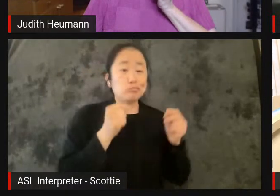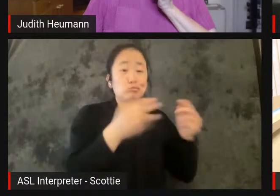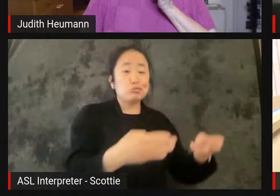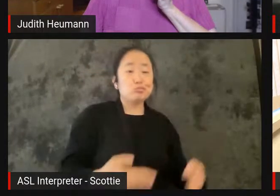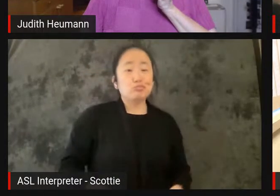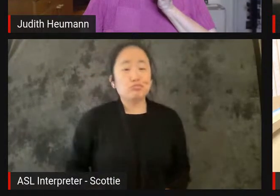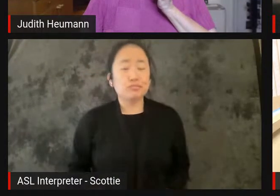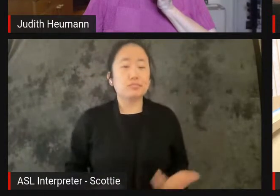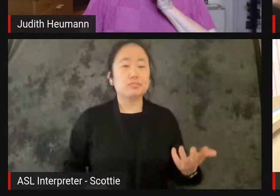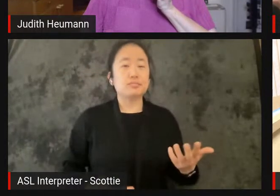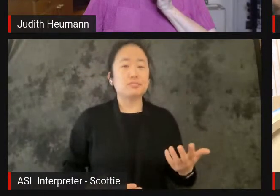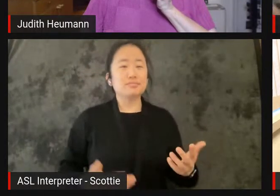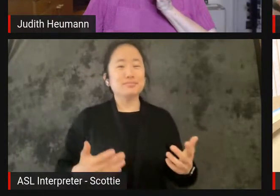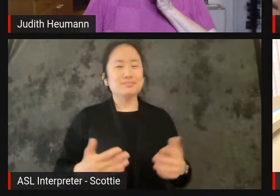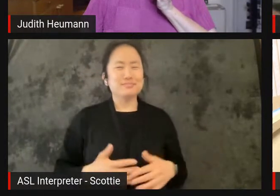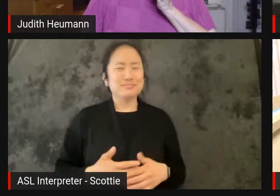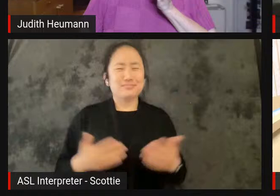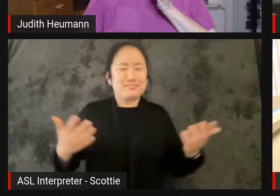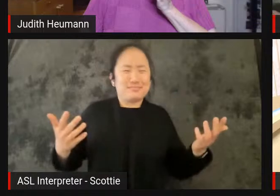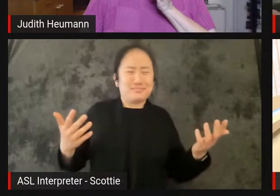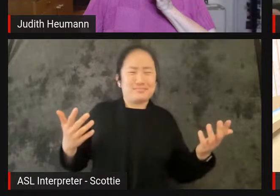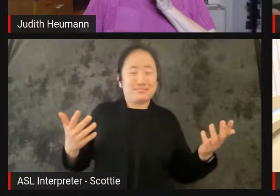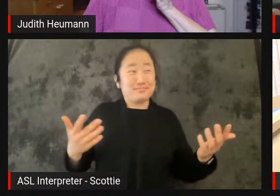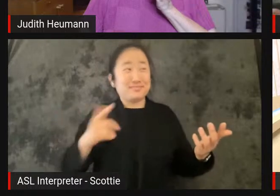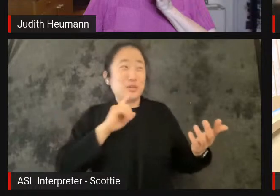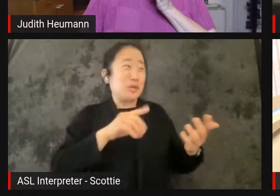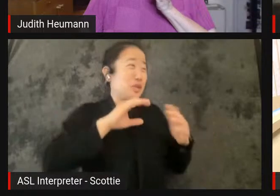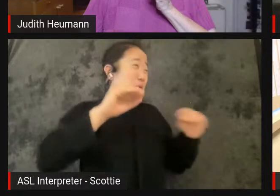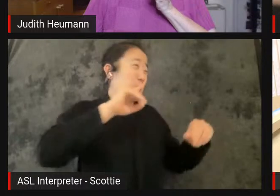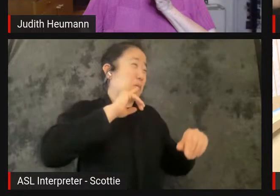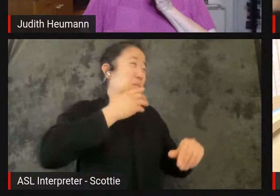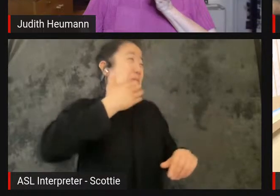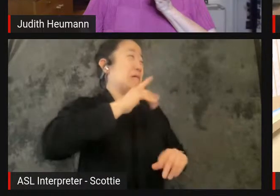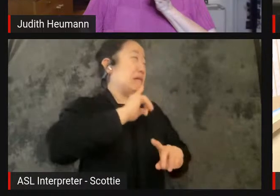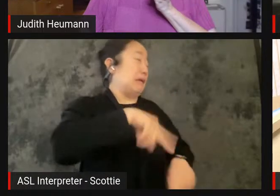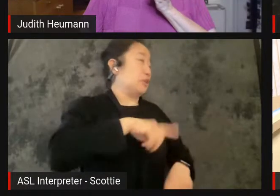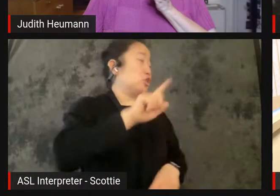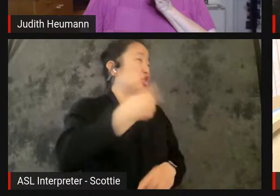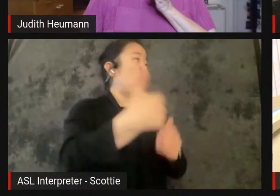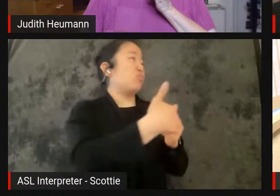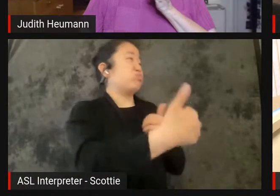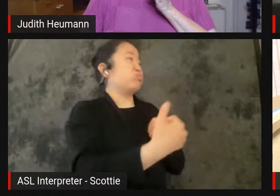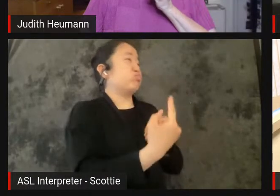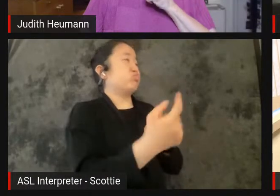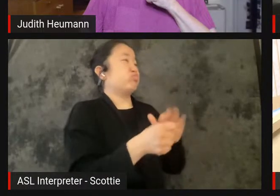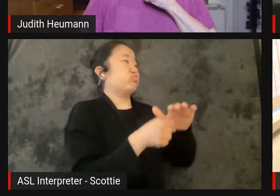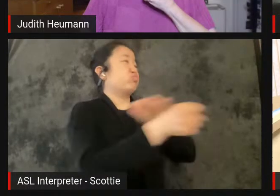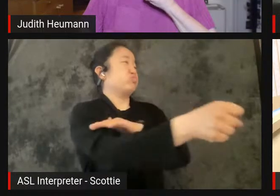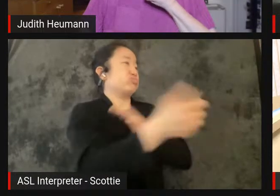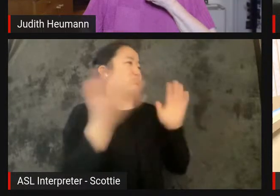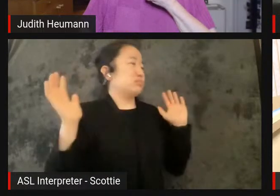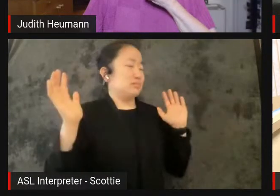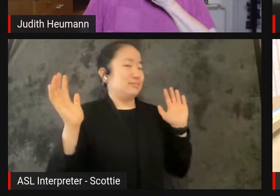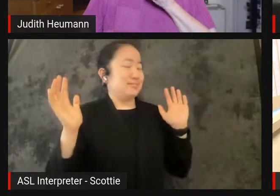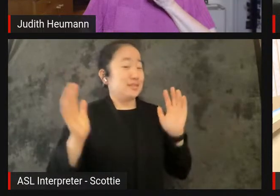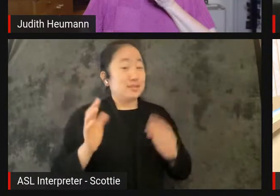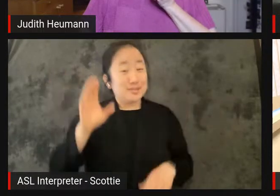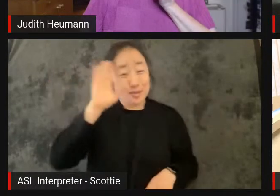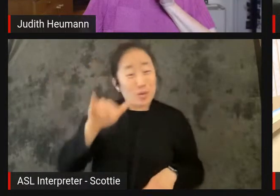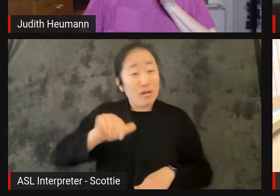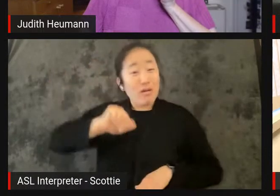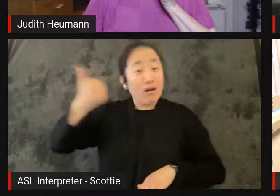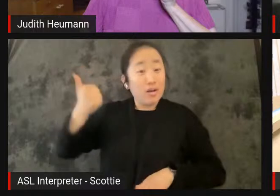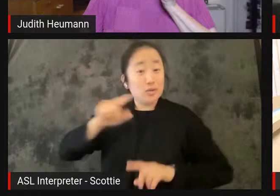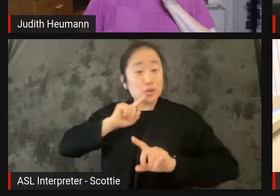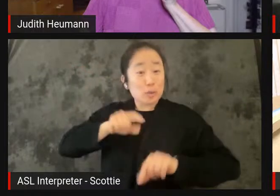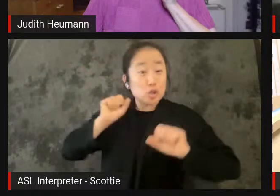And so basically, we don't really have an answer to it except to segregate Judy and give her care over it, right? But he could have said, you